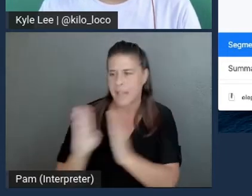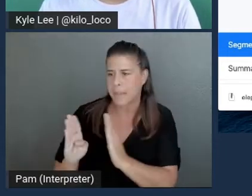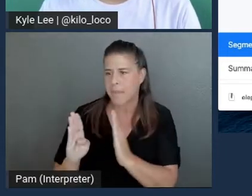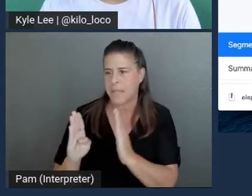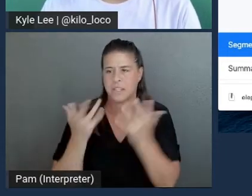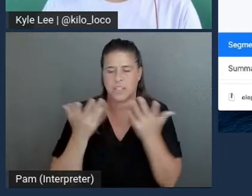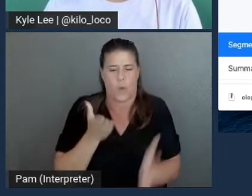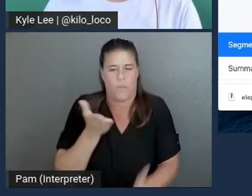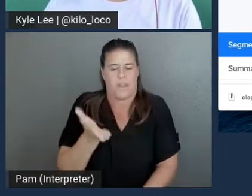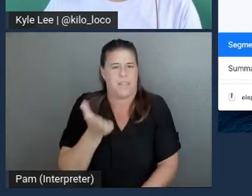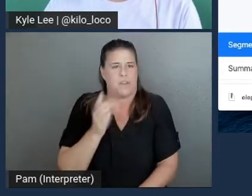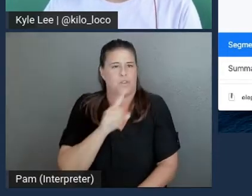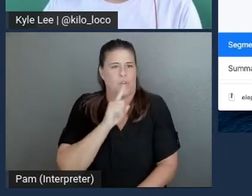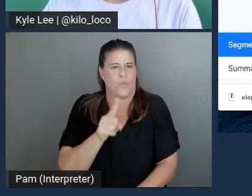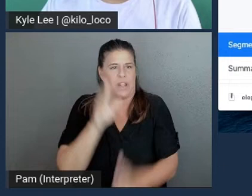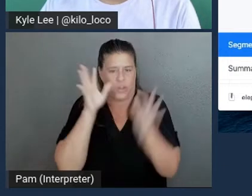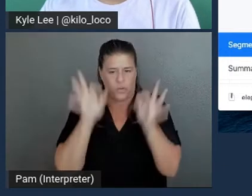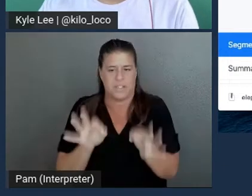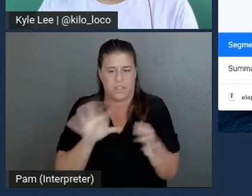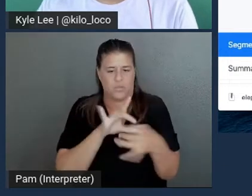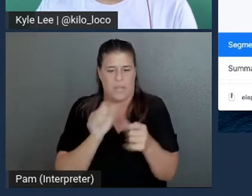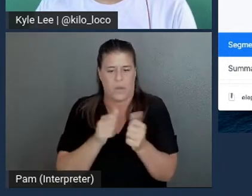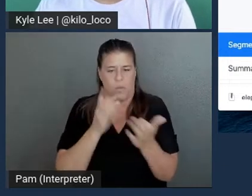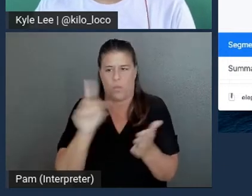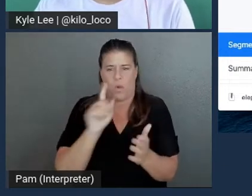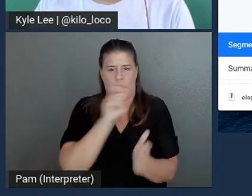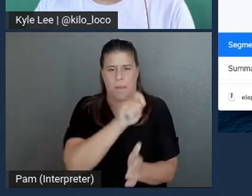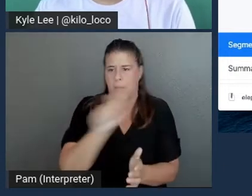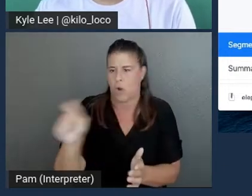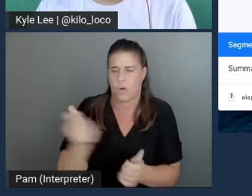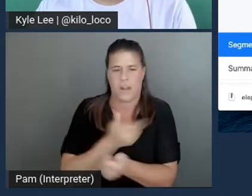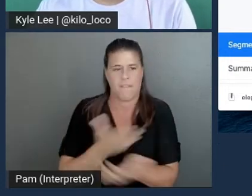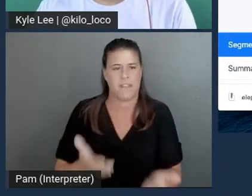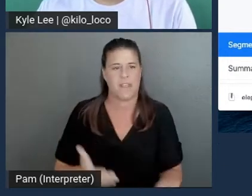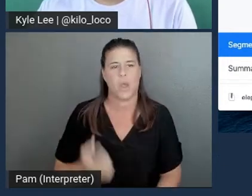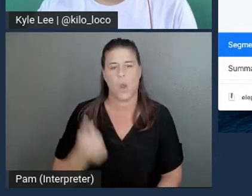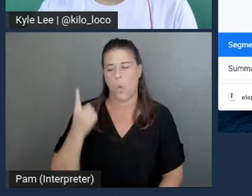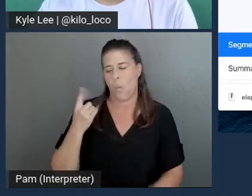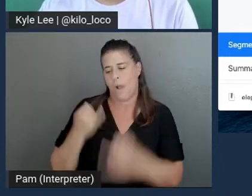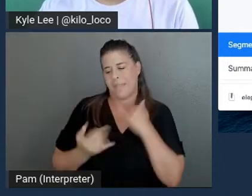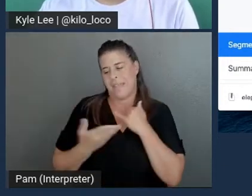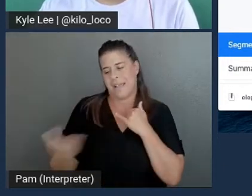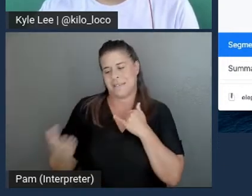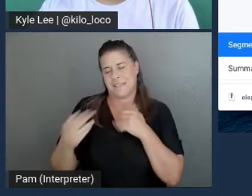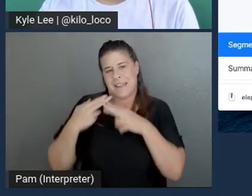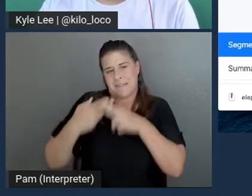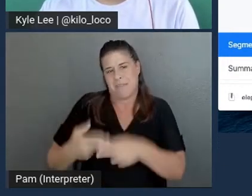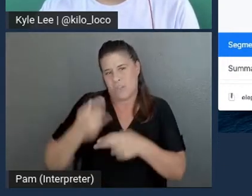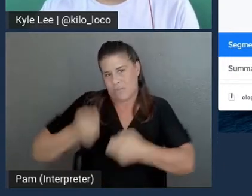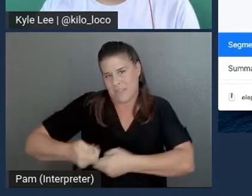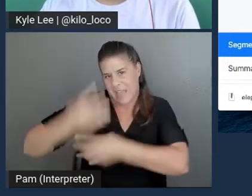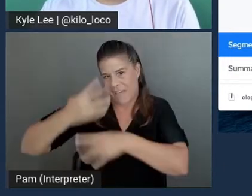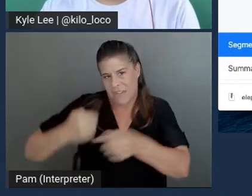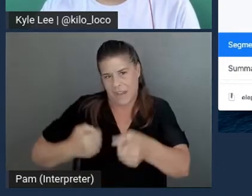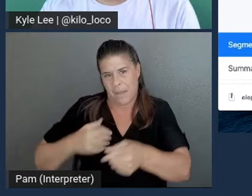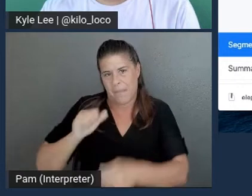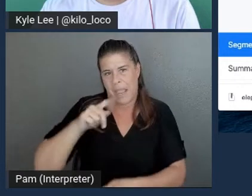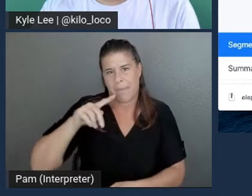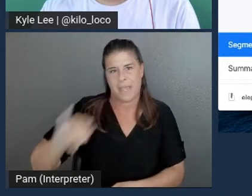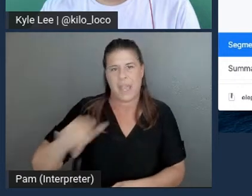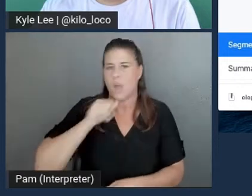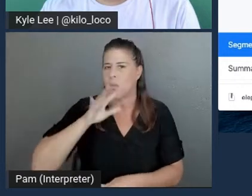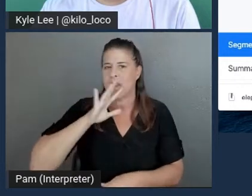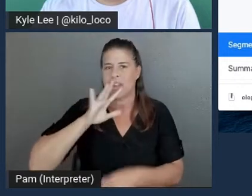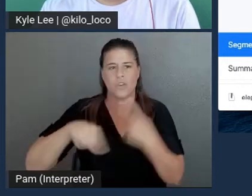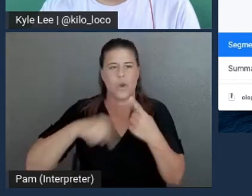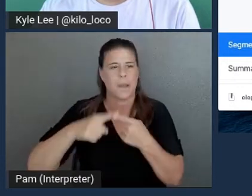there, so you can make your decisions based off of those things, right? One last thing to mention, since I have this up, is an API we didn't talk at all